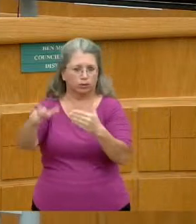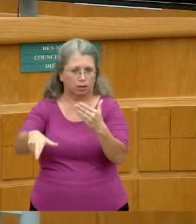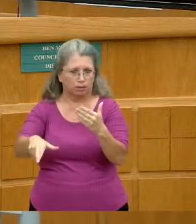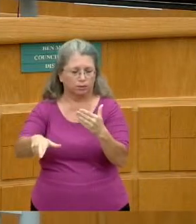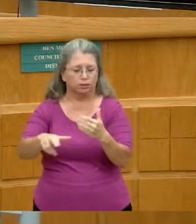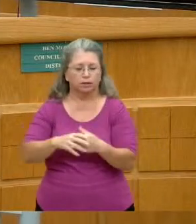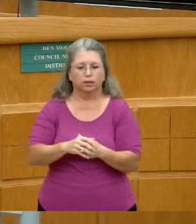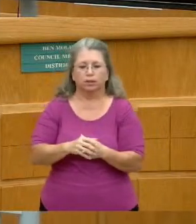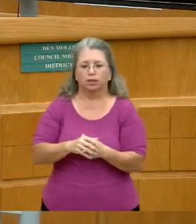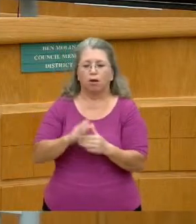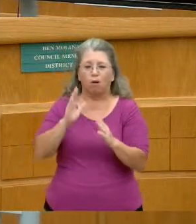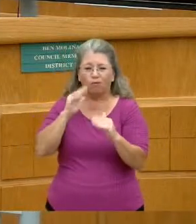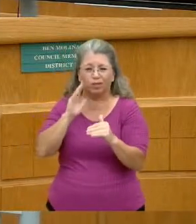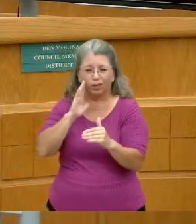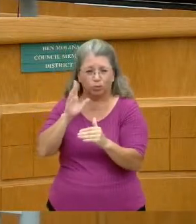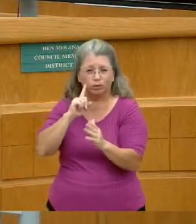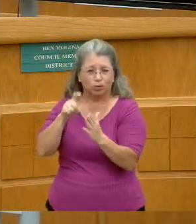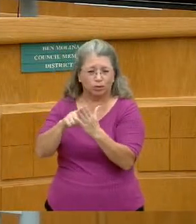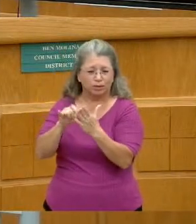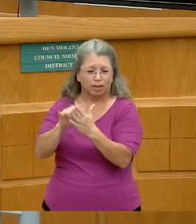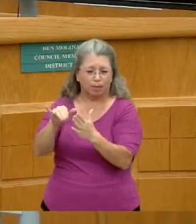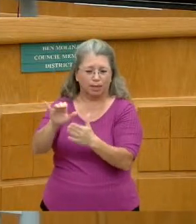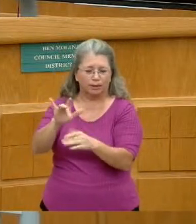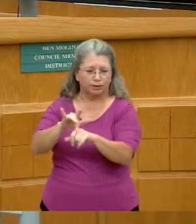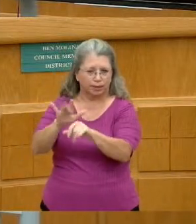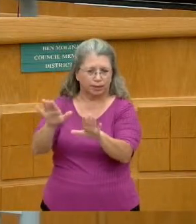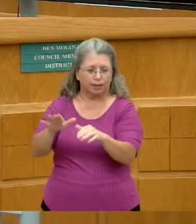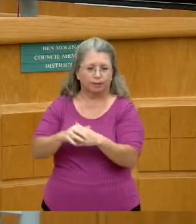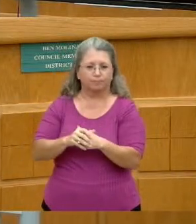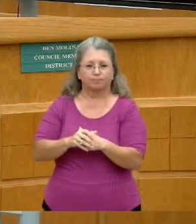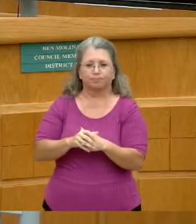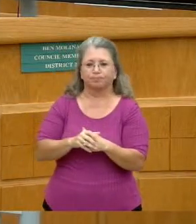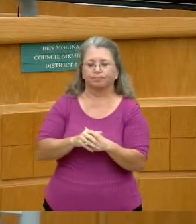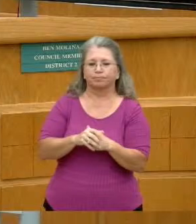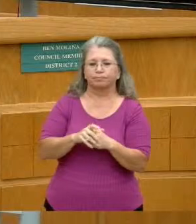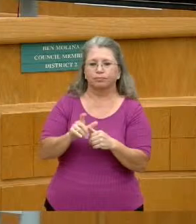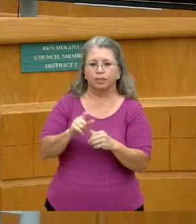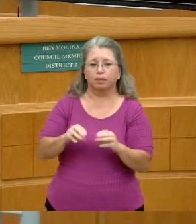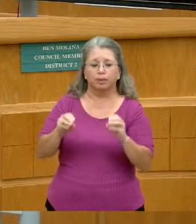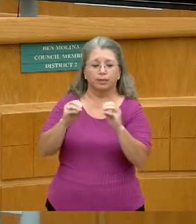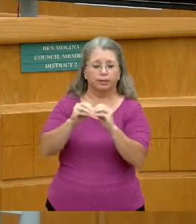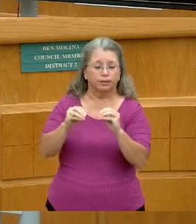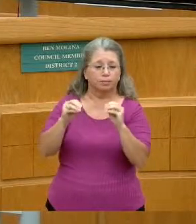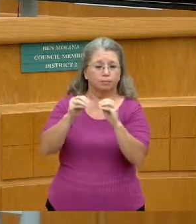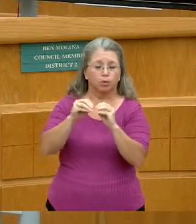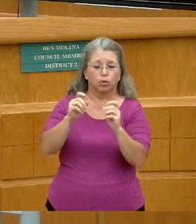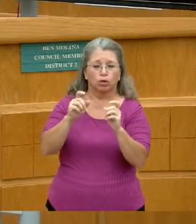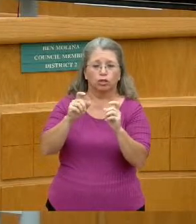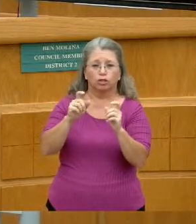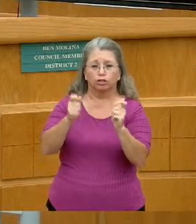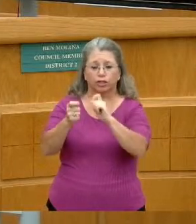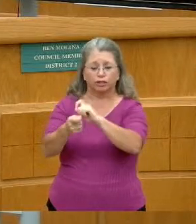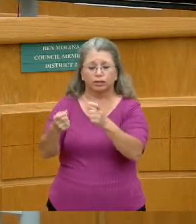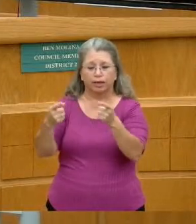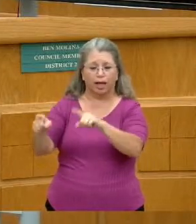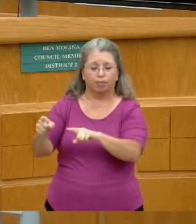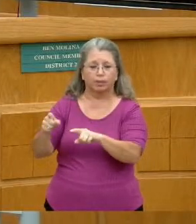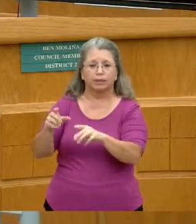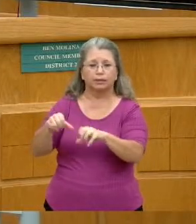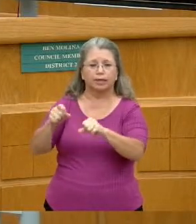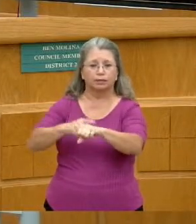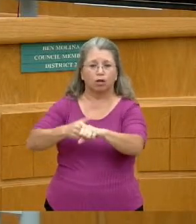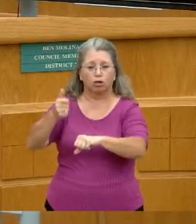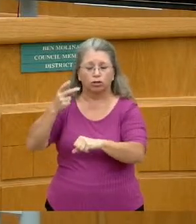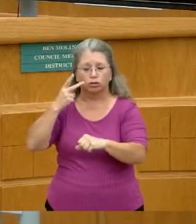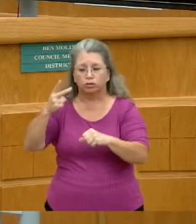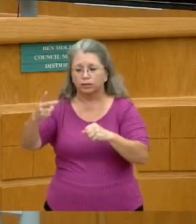are in the testing pipeline, the longer it takes for us to see, are there changes happening? Are we doing enough? Do we need to do